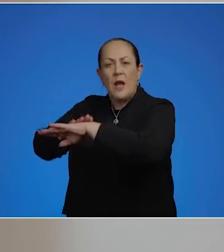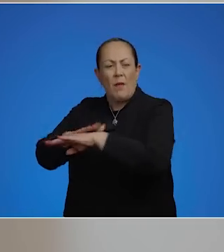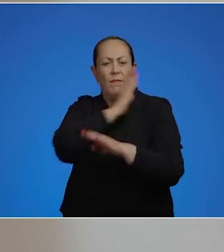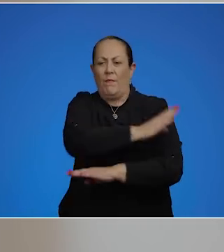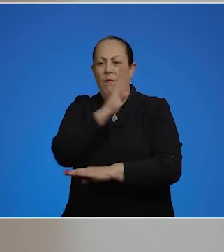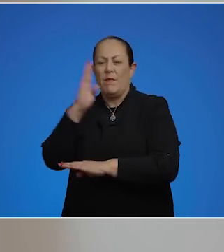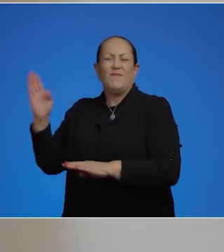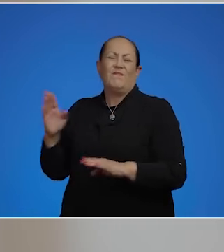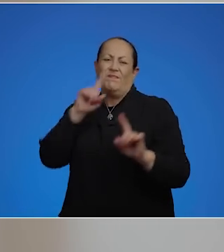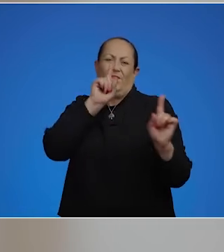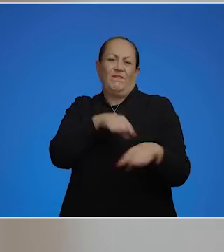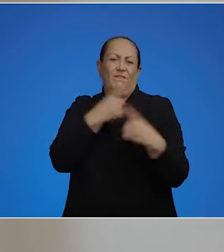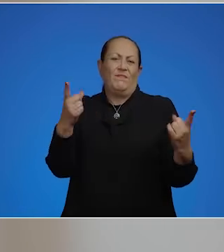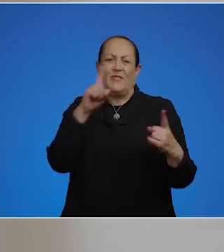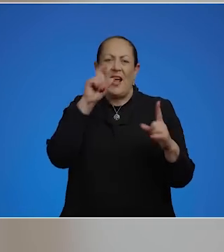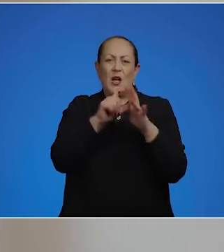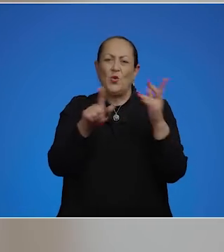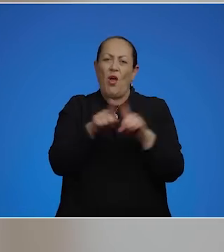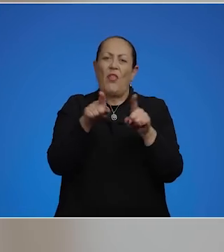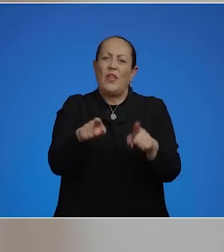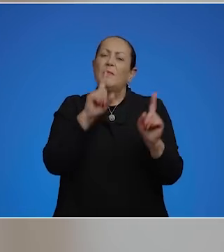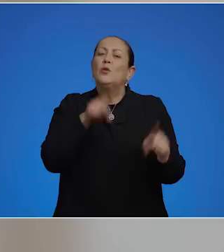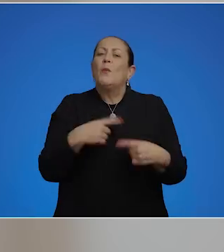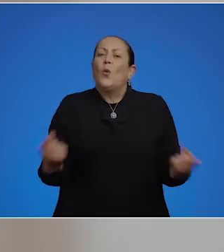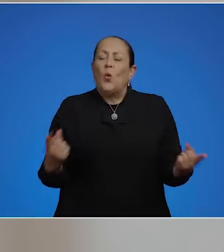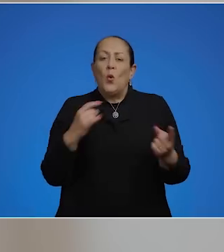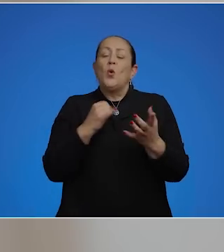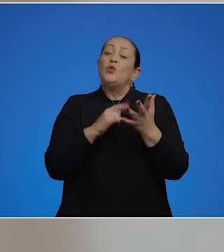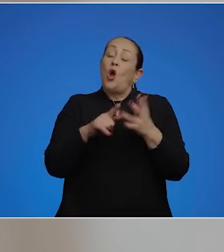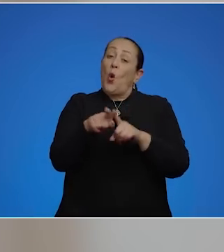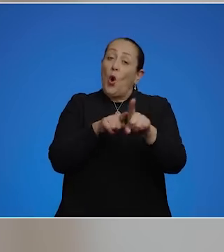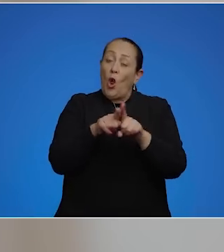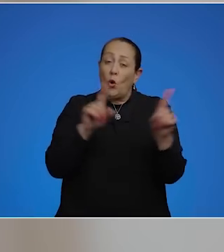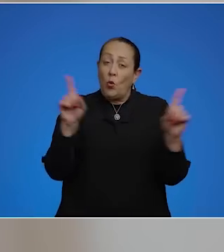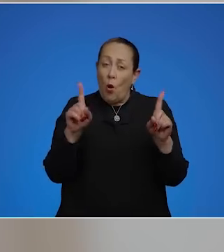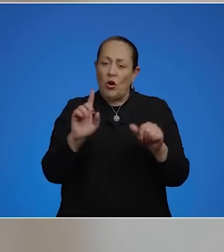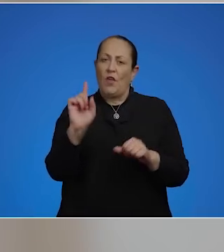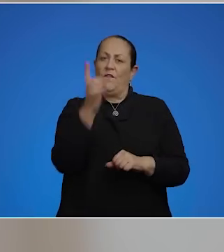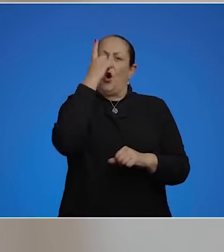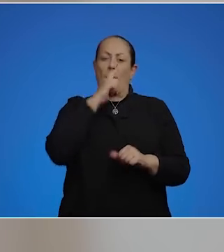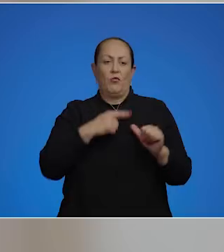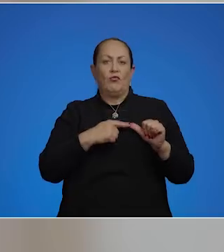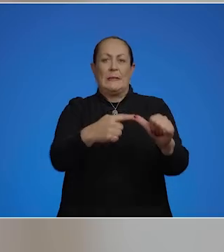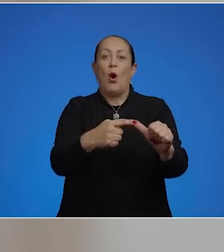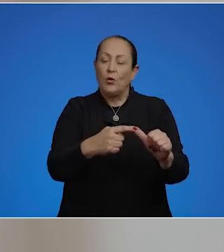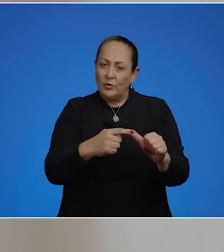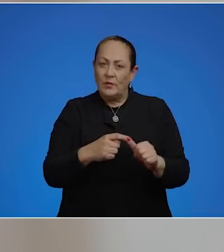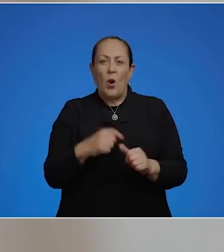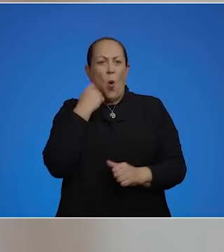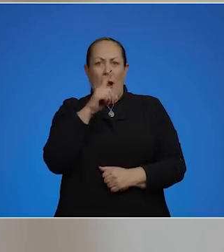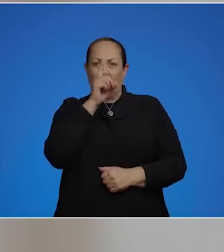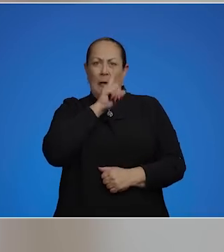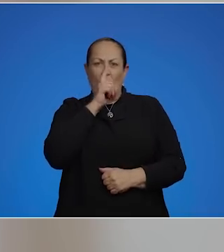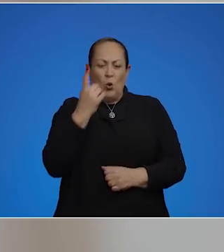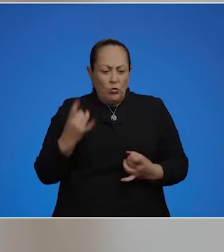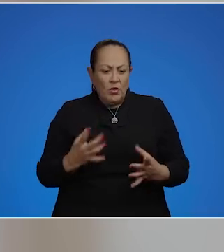my other time. That just doesn't cut it. One thing we can learn a lot from is the first responders. First responders